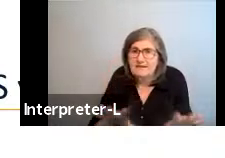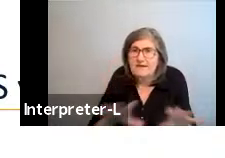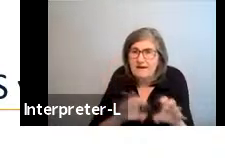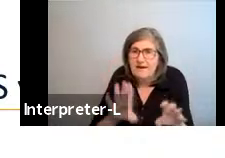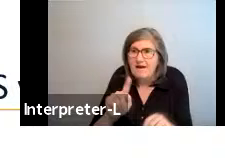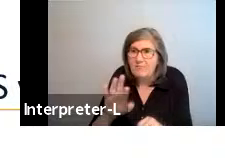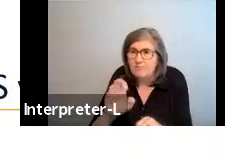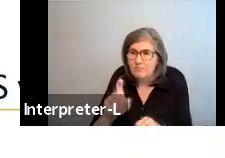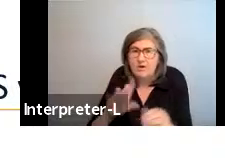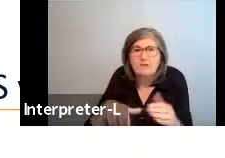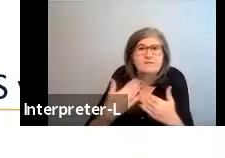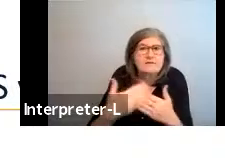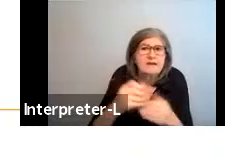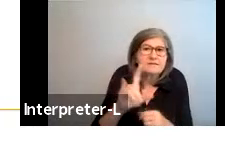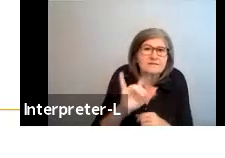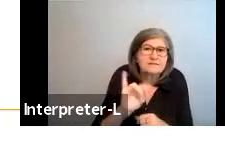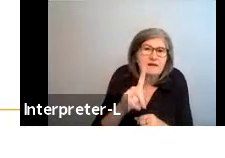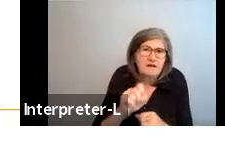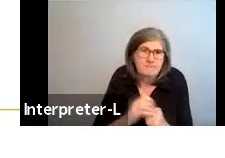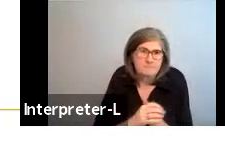So next slide.